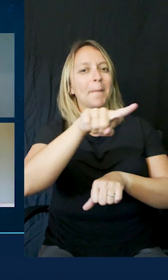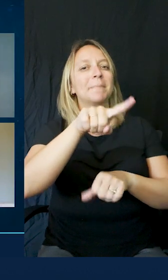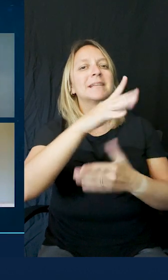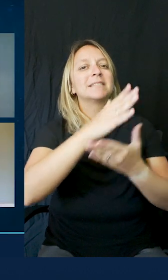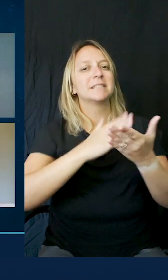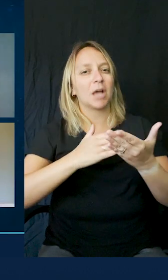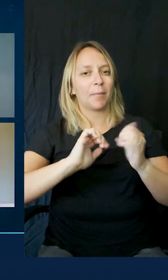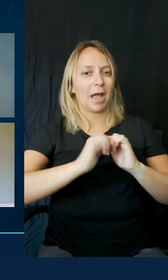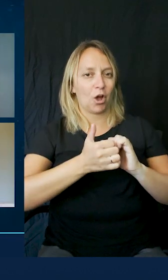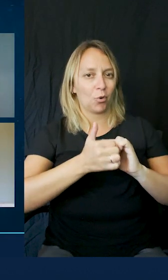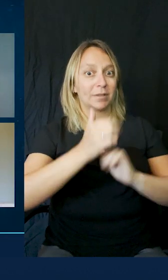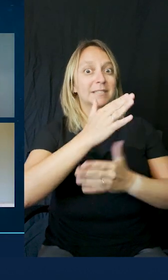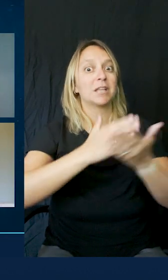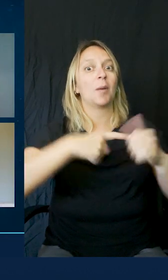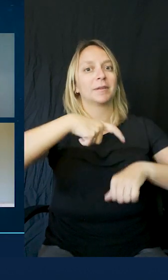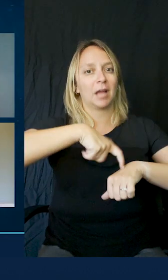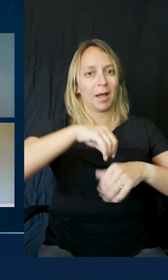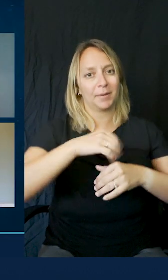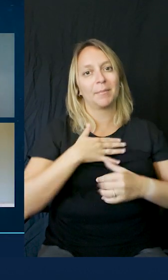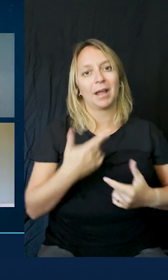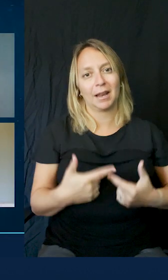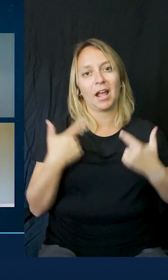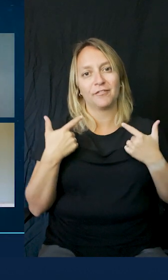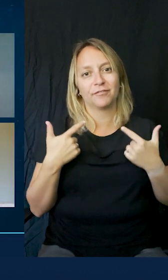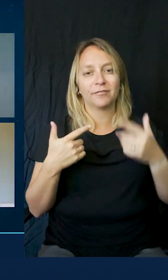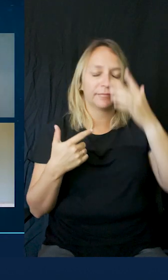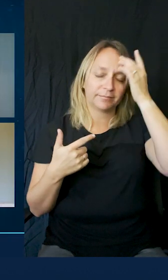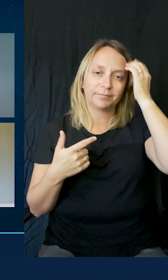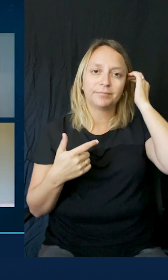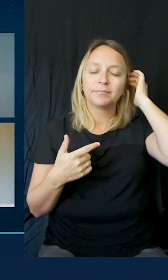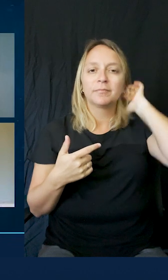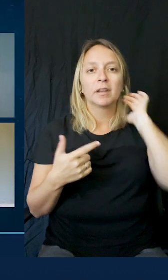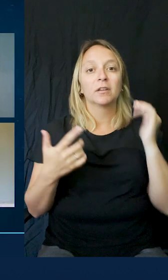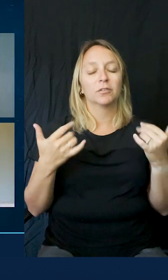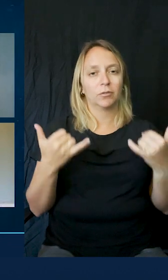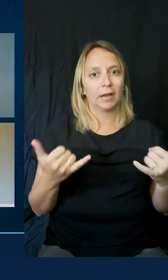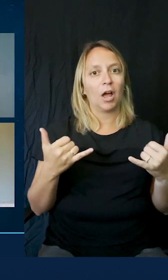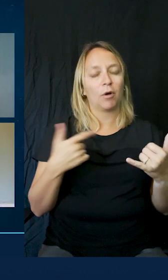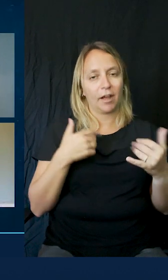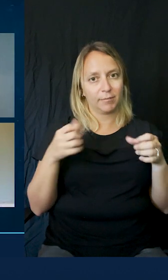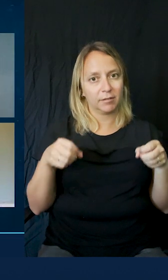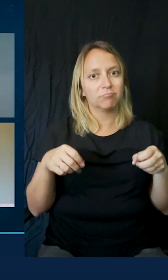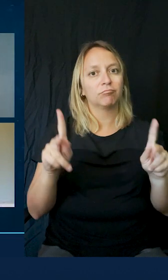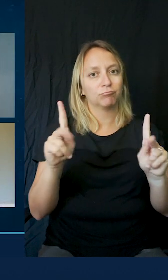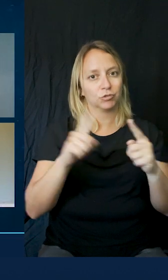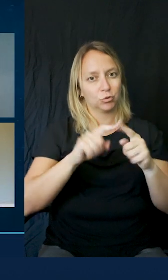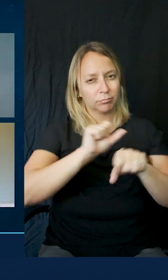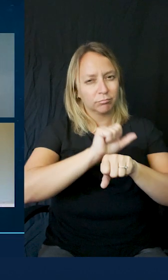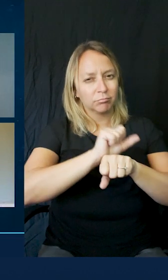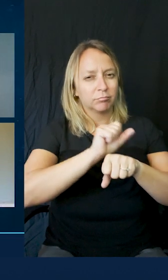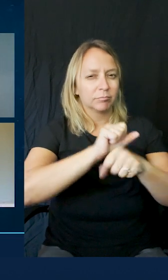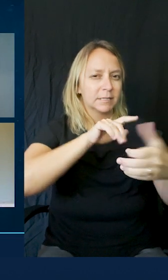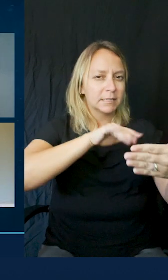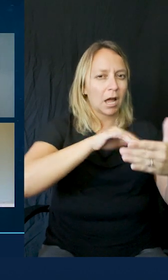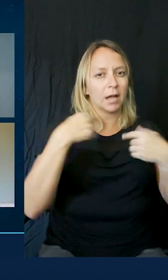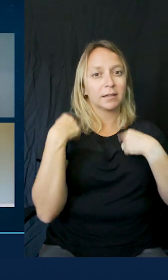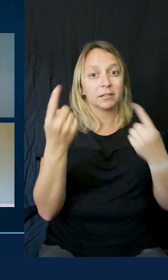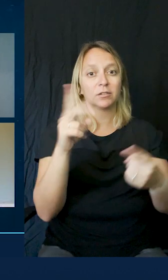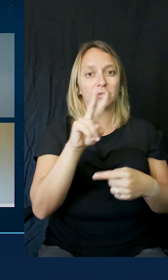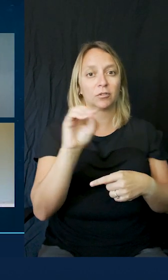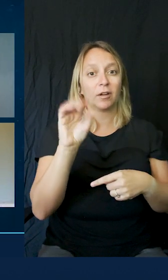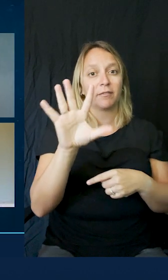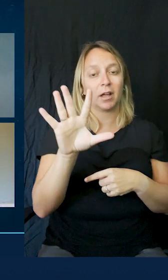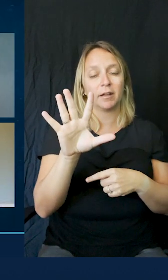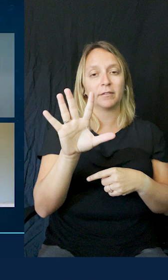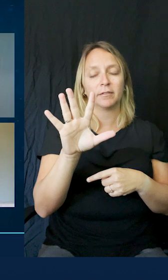point in my life. Since I've started to get to work with them and study them since 2005, the thing